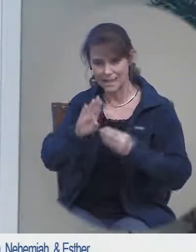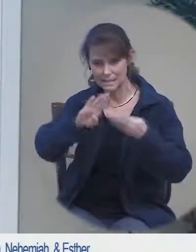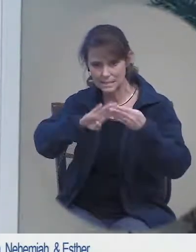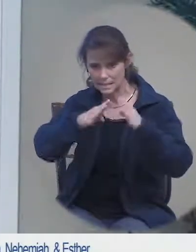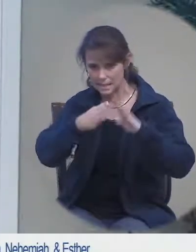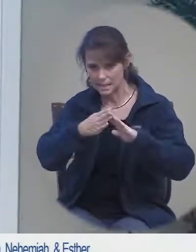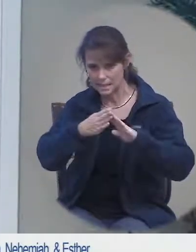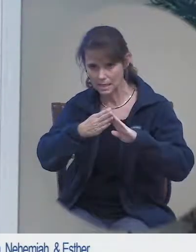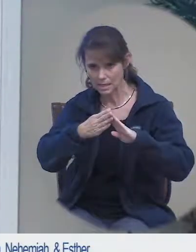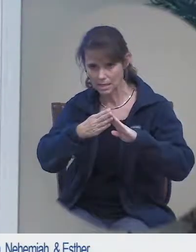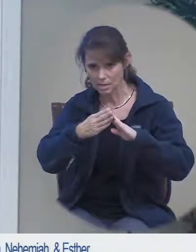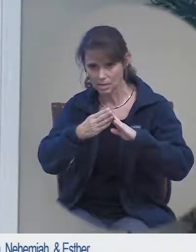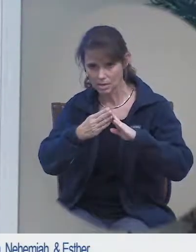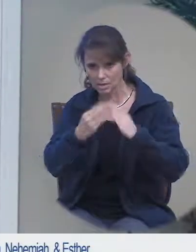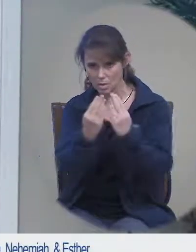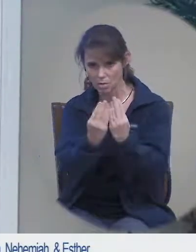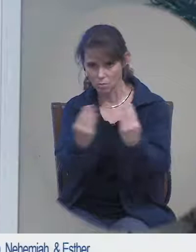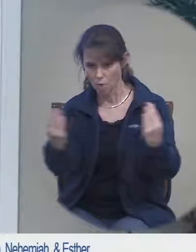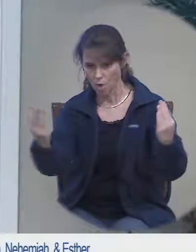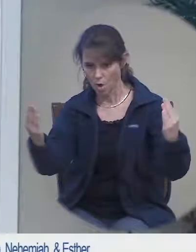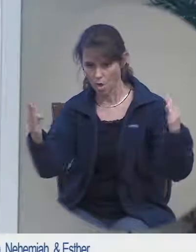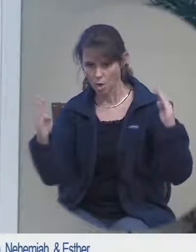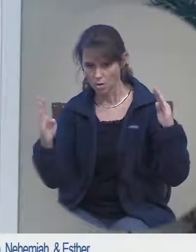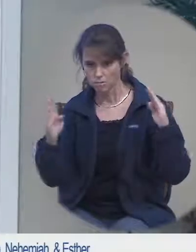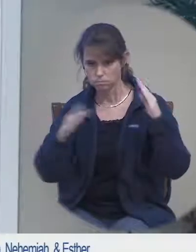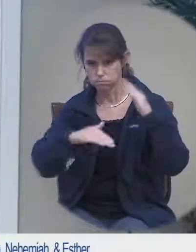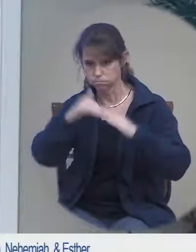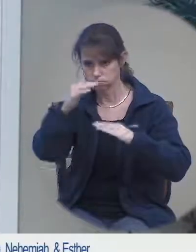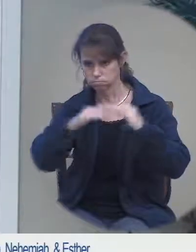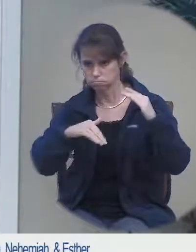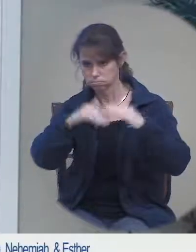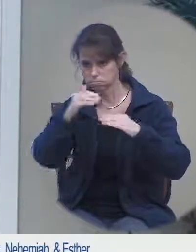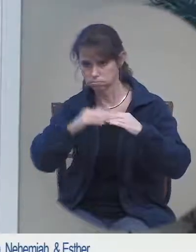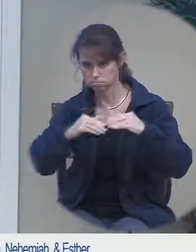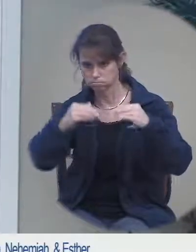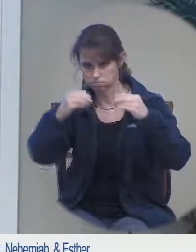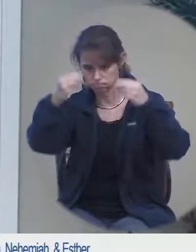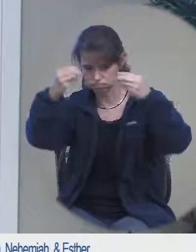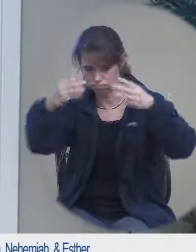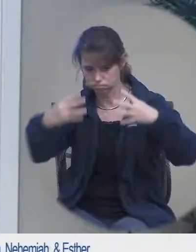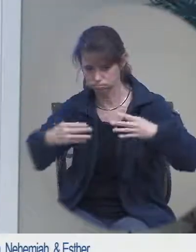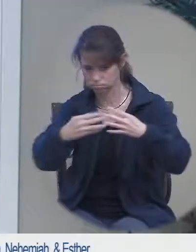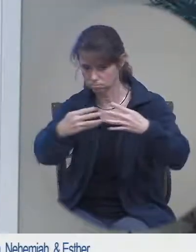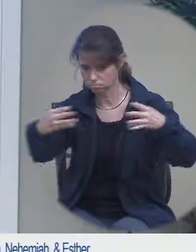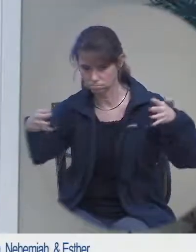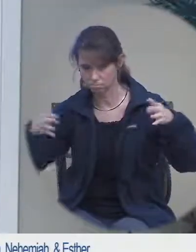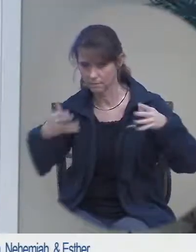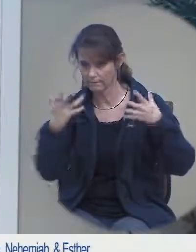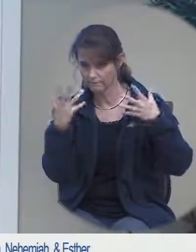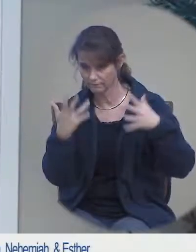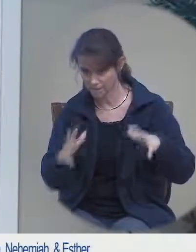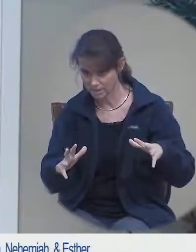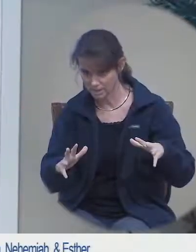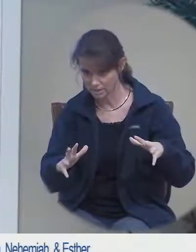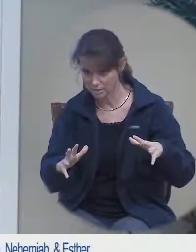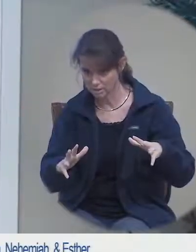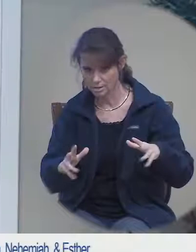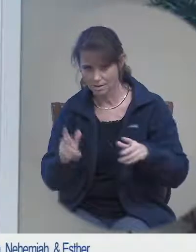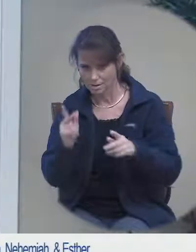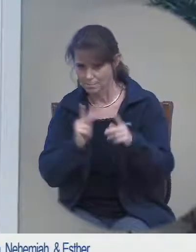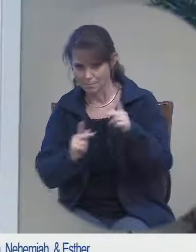rebuilt, how's this city going to be inhabited? Well, what the people decide through the guidance of God, they cast